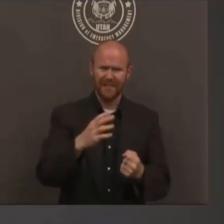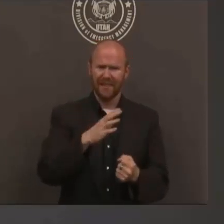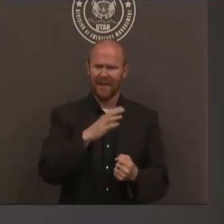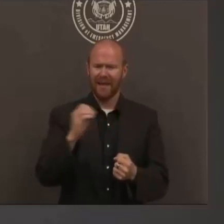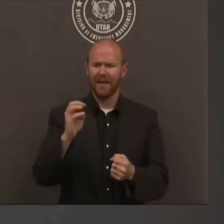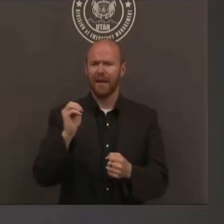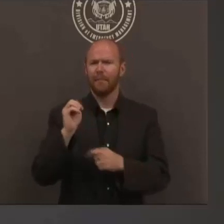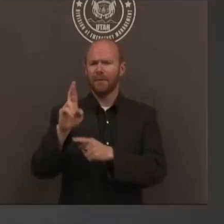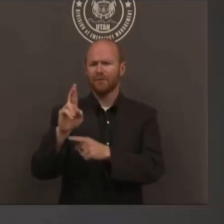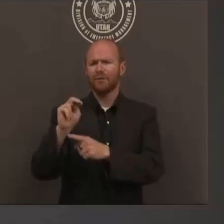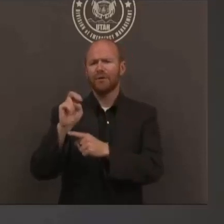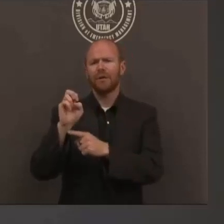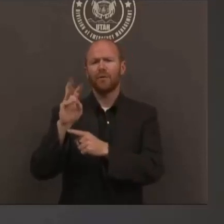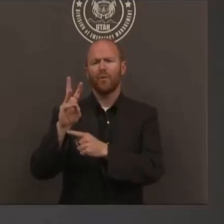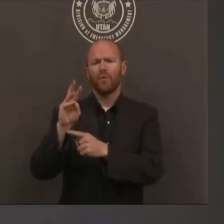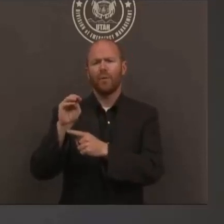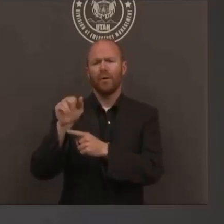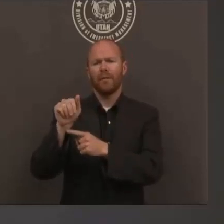Mr. Newman's